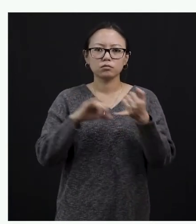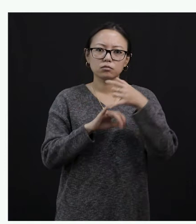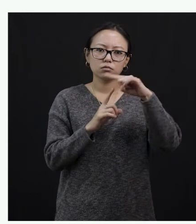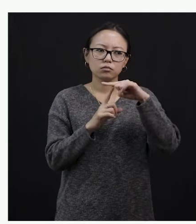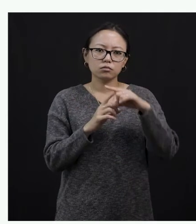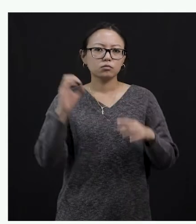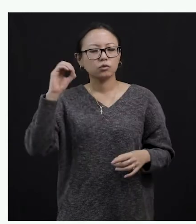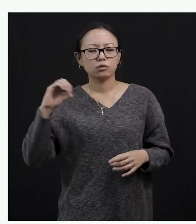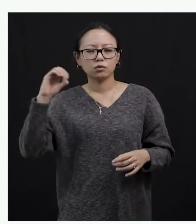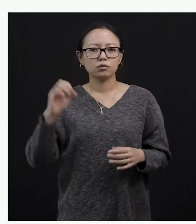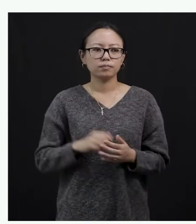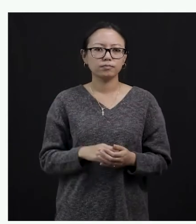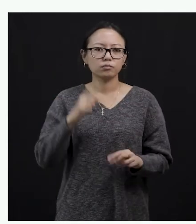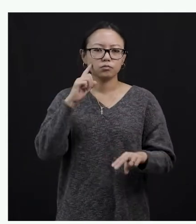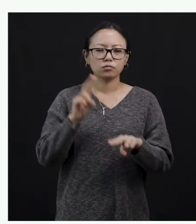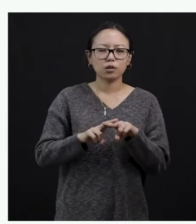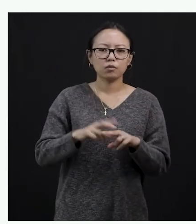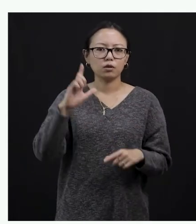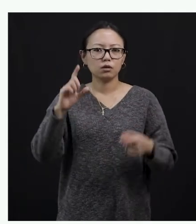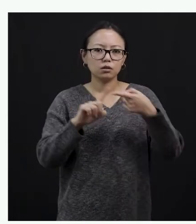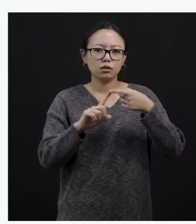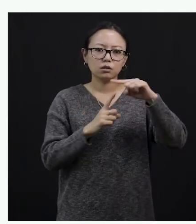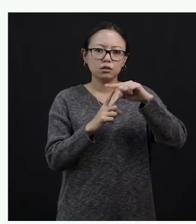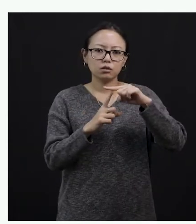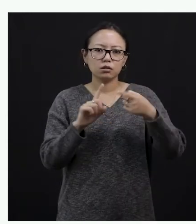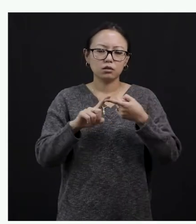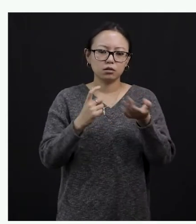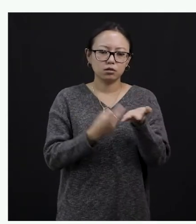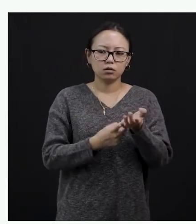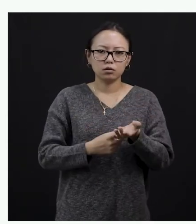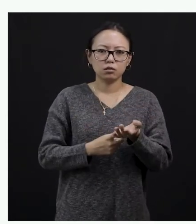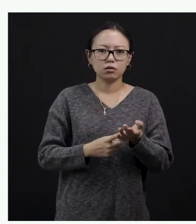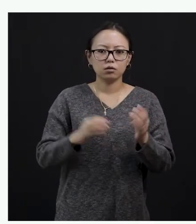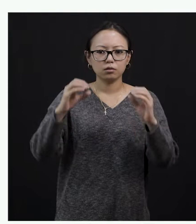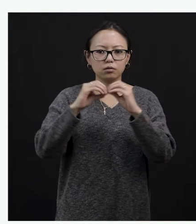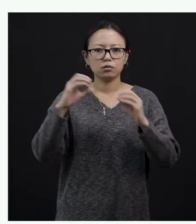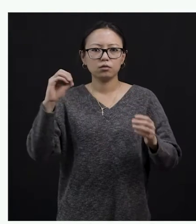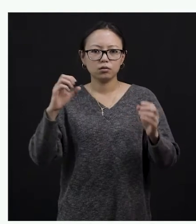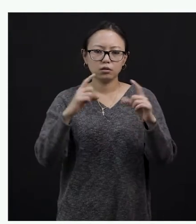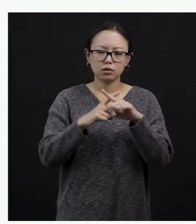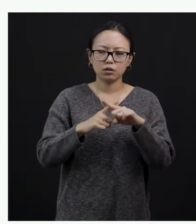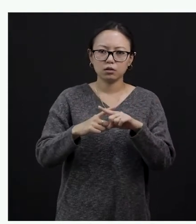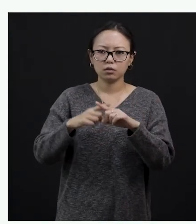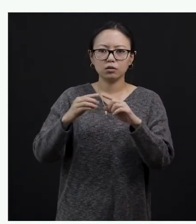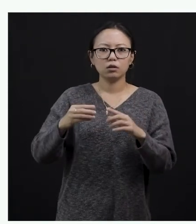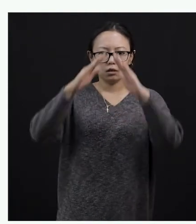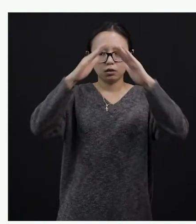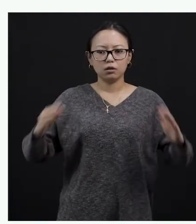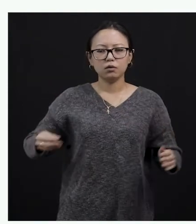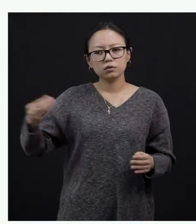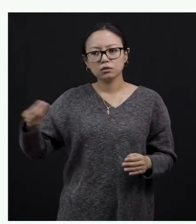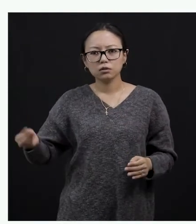letter box near your house, then you can go to the post office. And once you reach there, there are